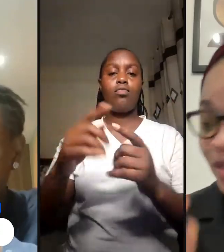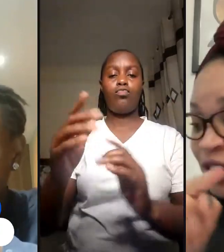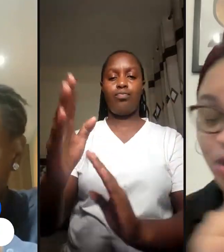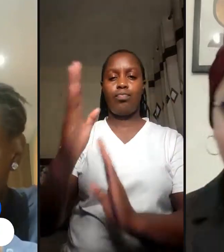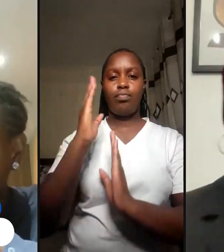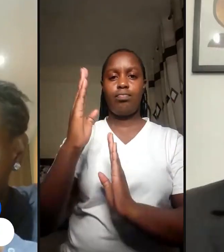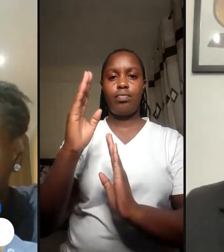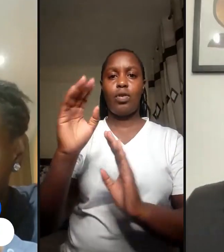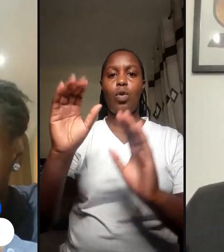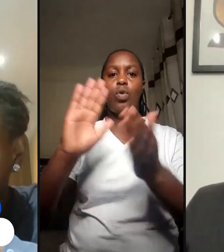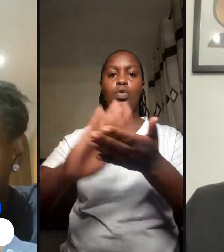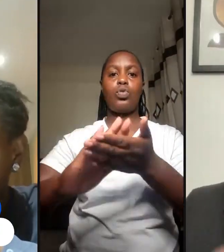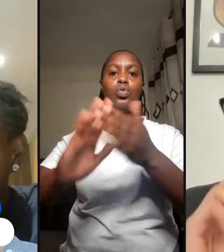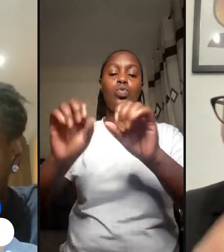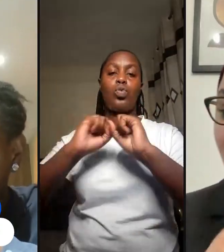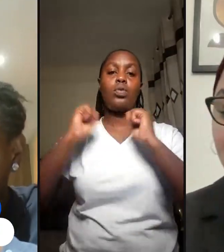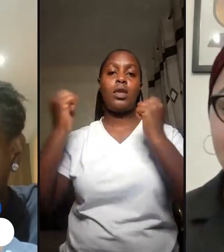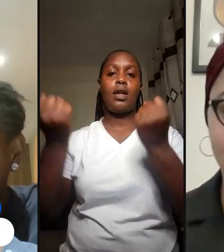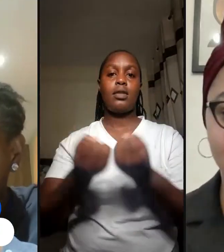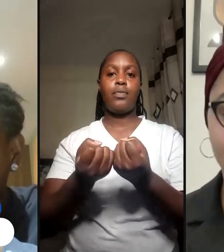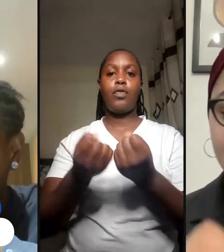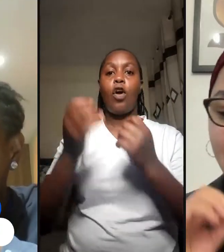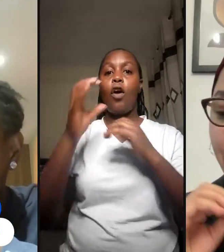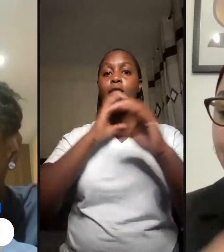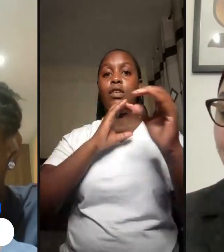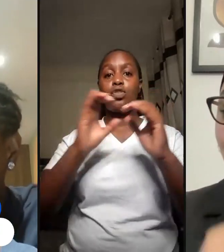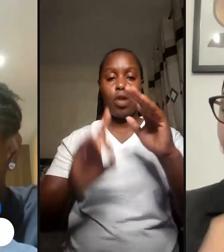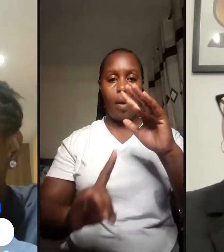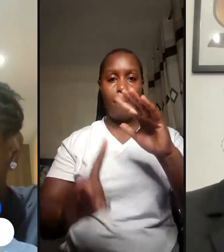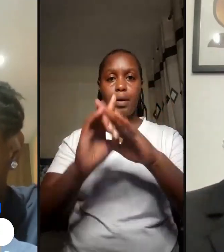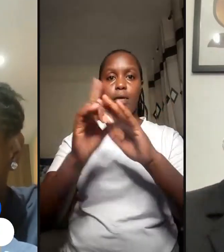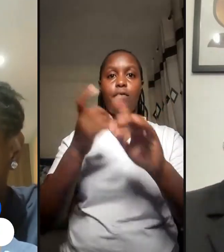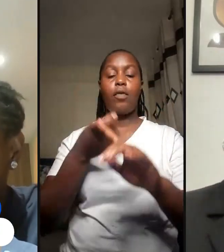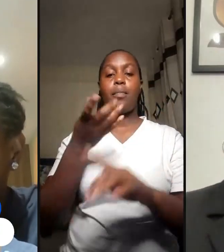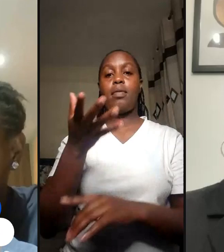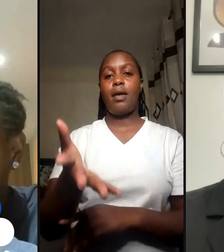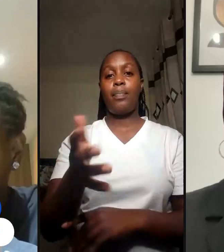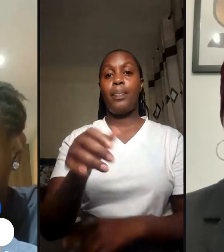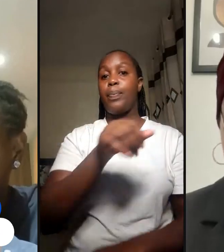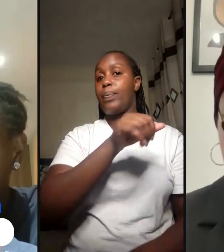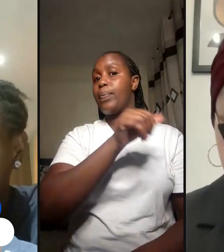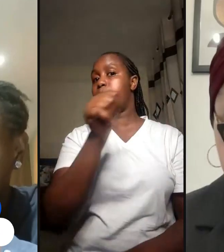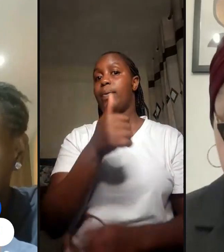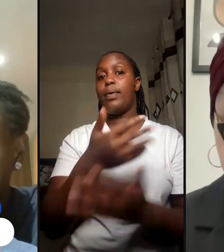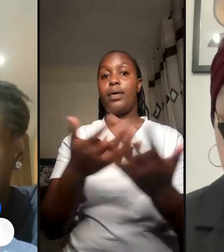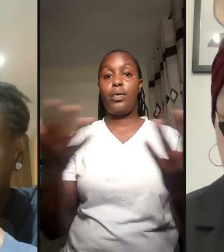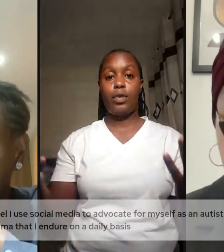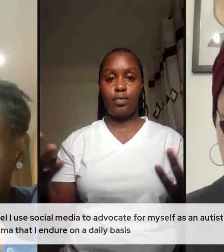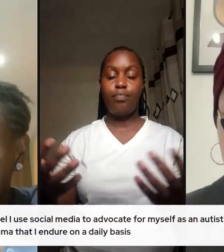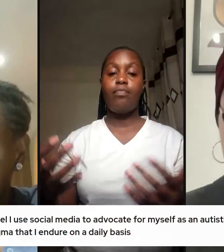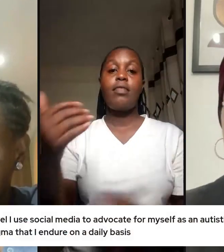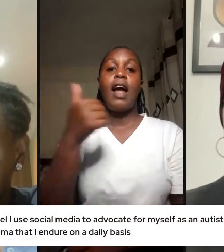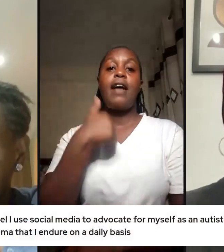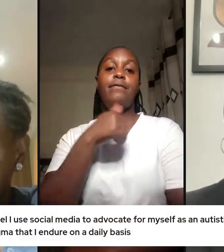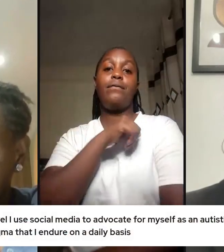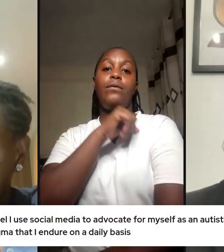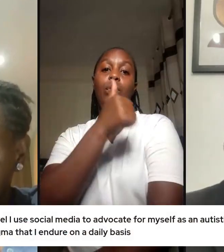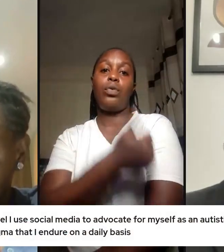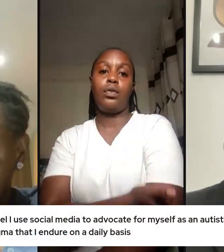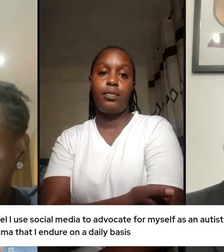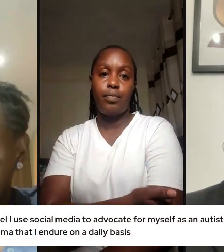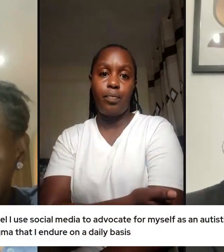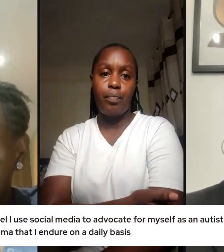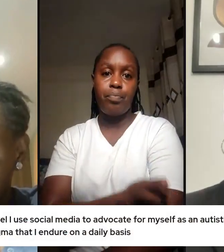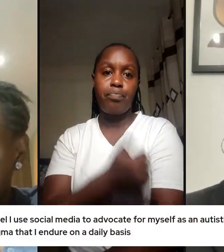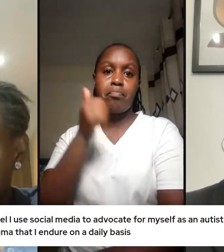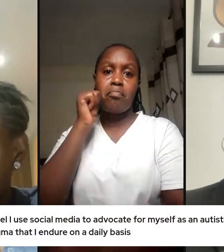social conversations come in. Another thing, build authority if you can. And when I'm talking